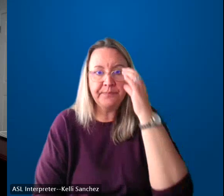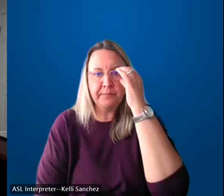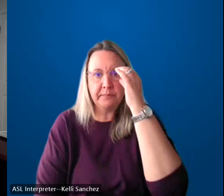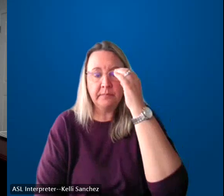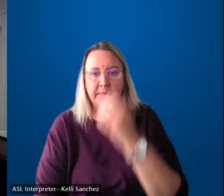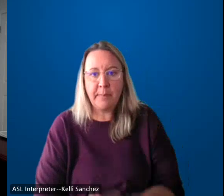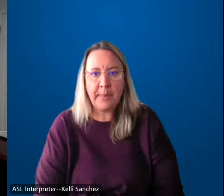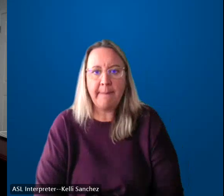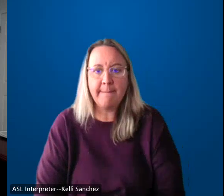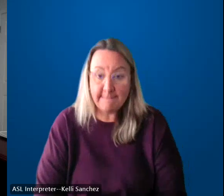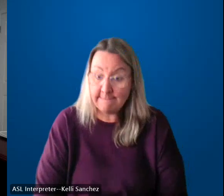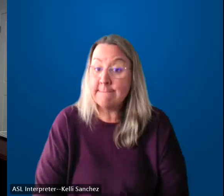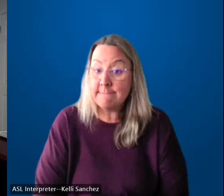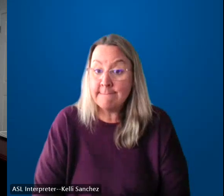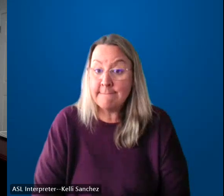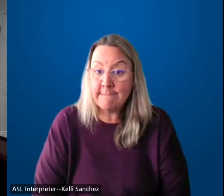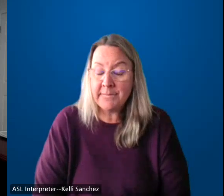Absolutely. Um,